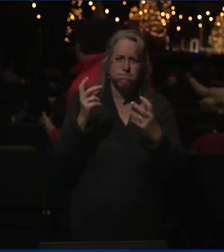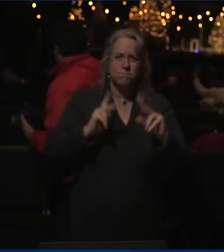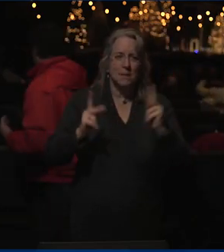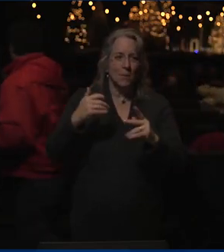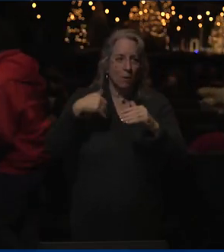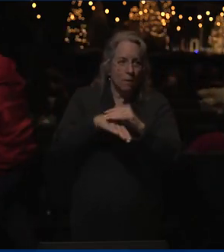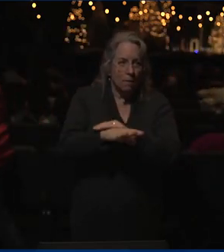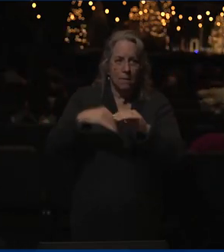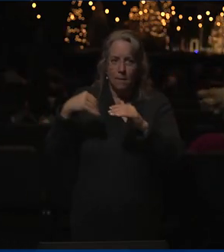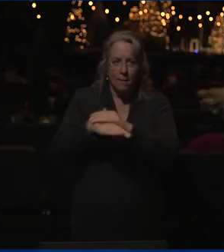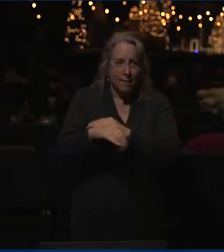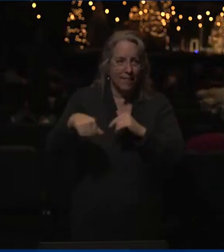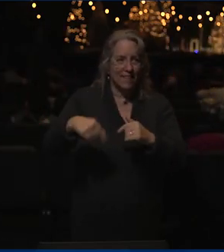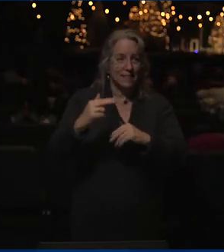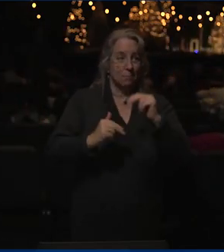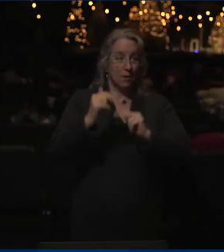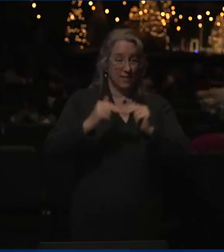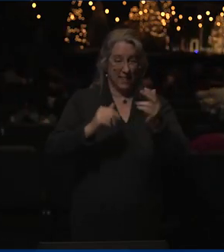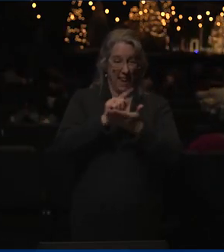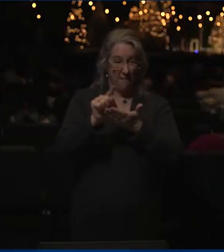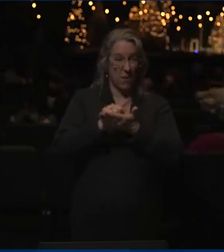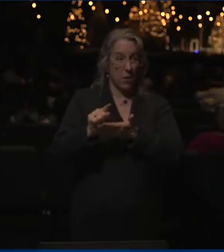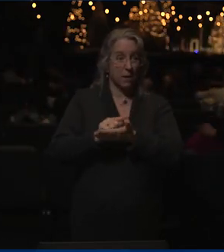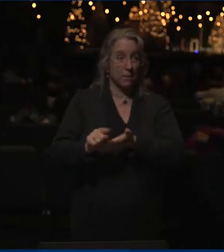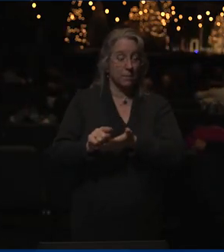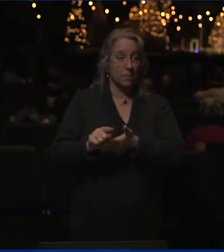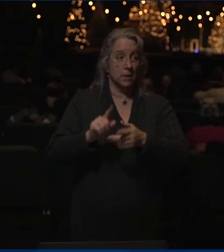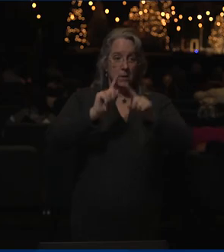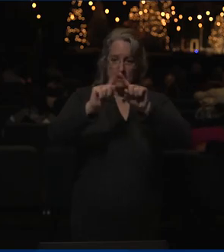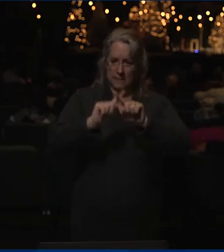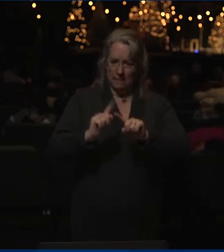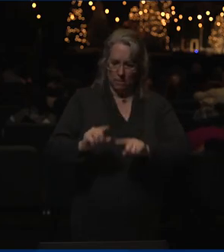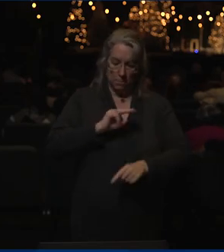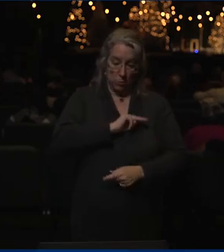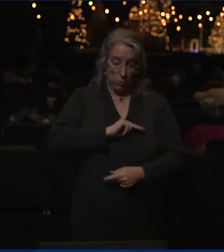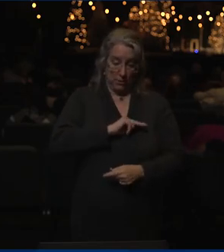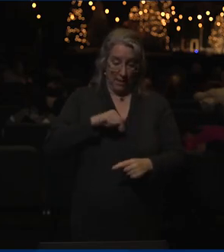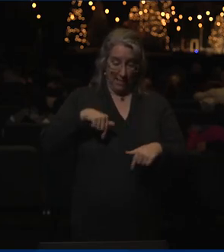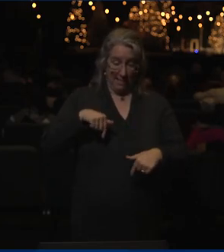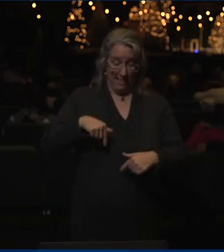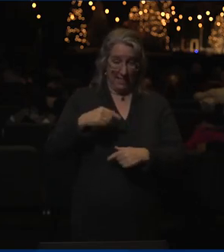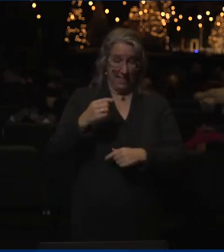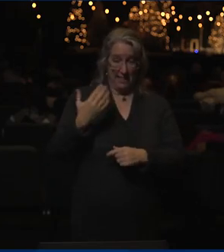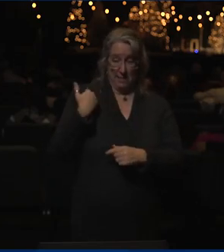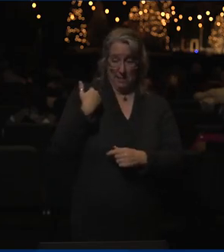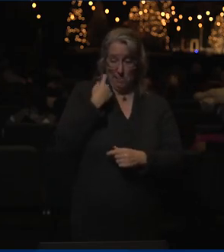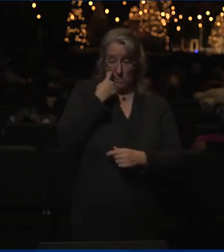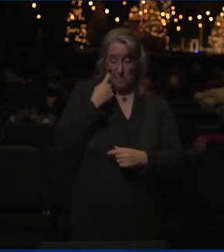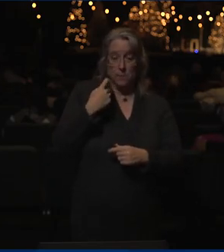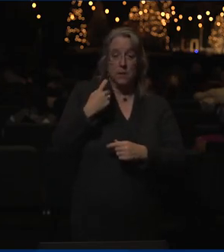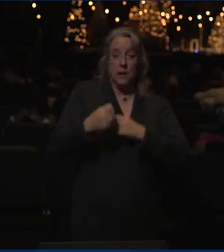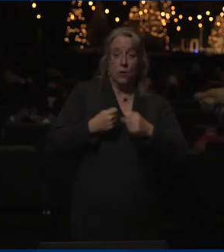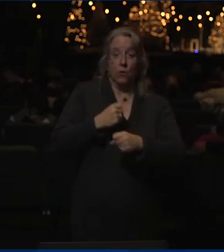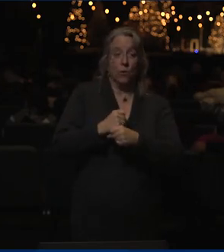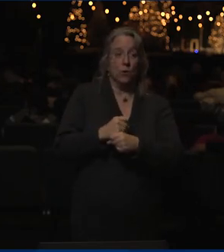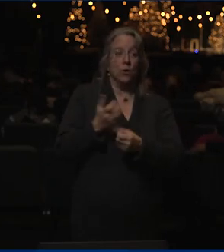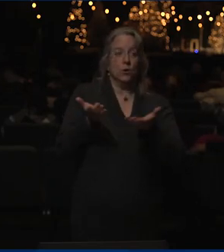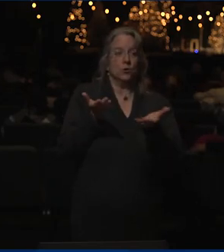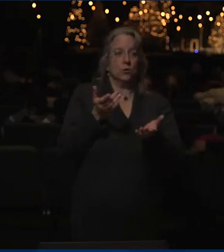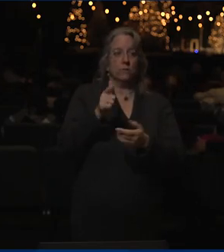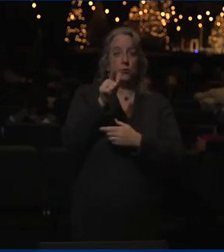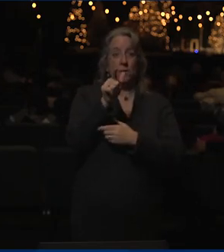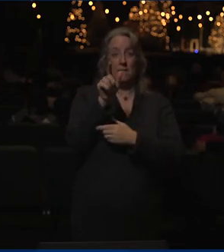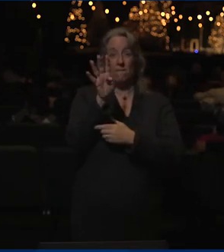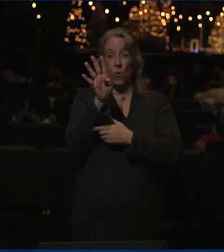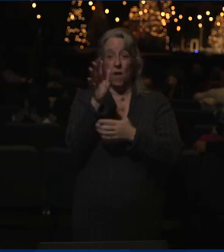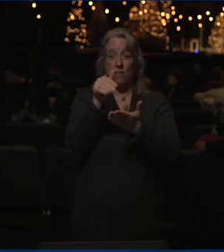building throughout the week. And through these ministries, in this past year alone, we have served over 24,000 individuals, and we are so grateful